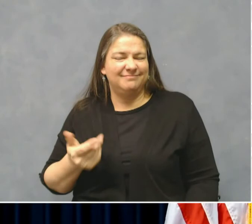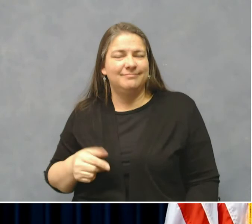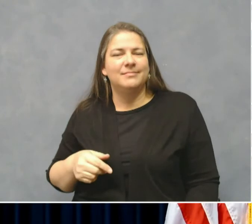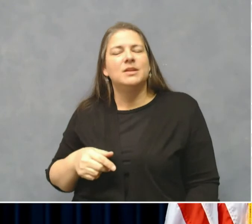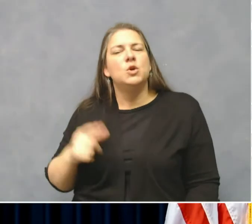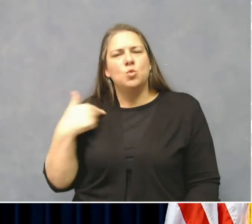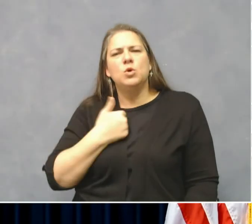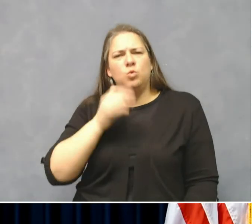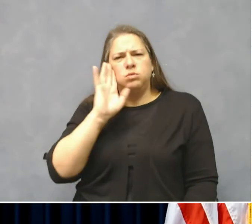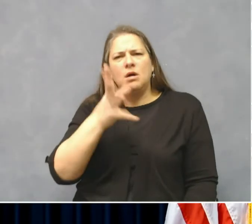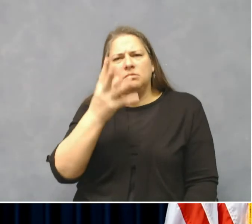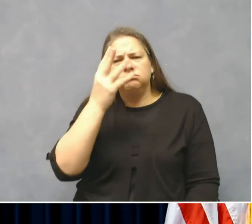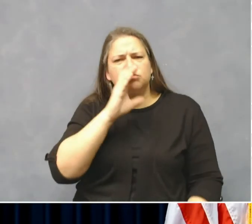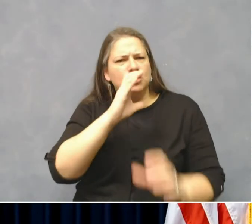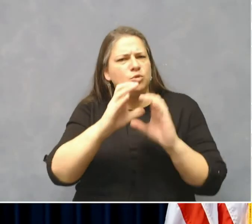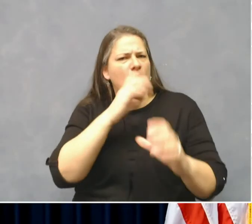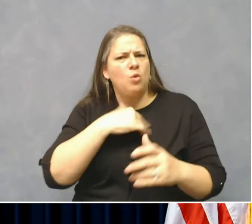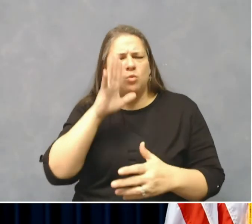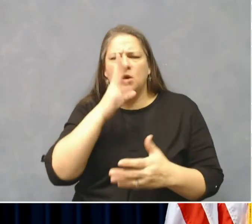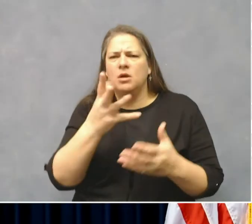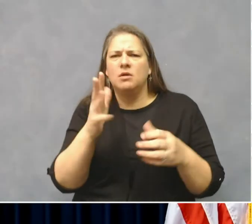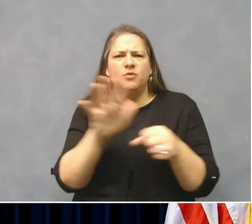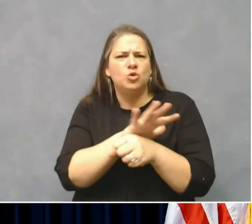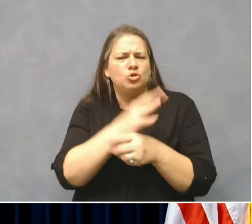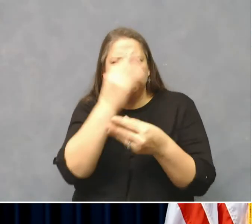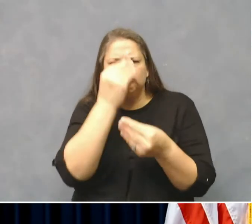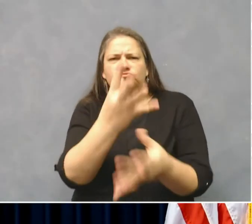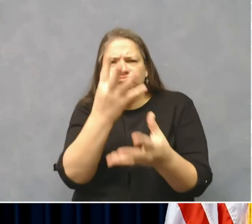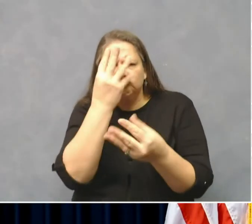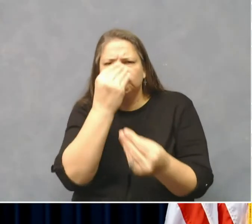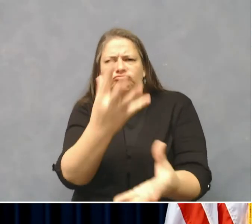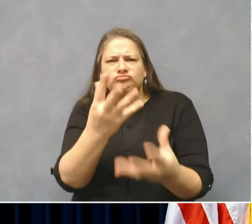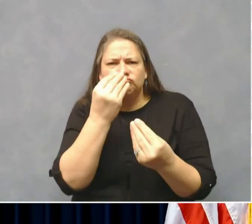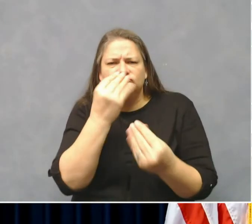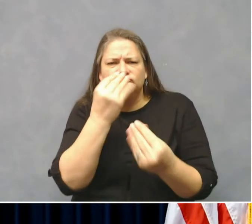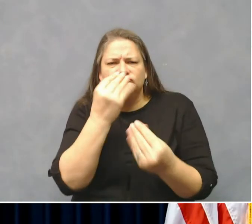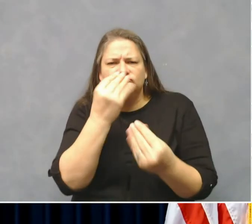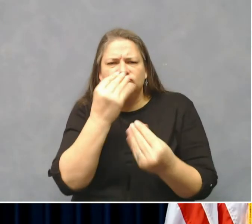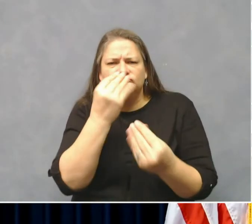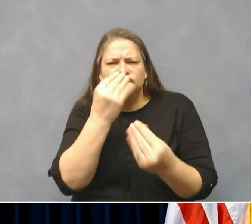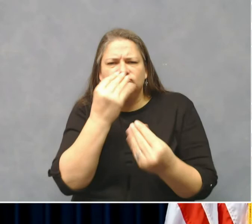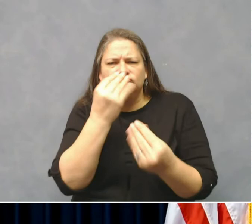vaccine, about our review of its safety, about what it can mean